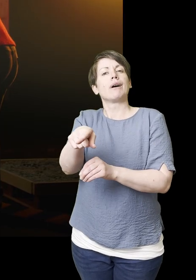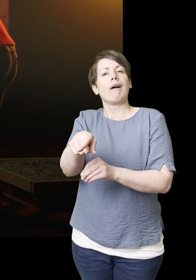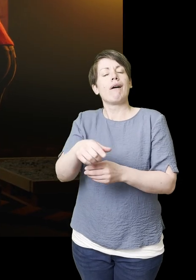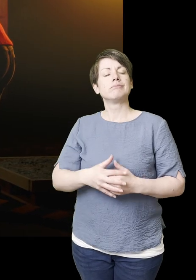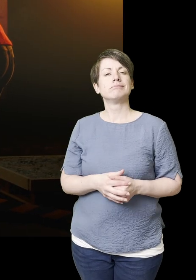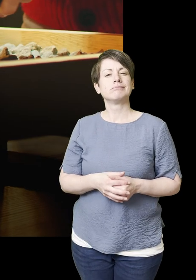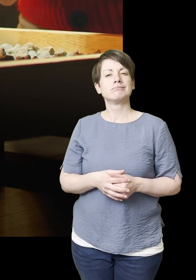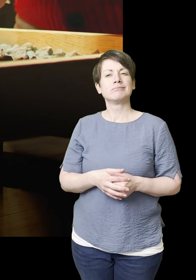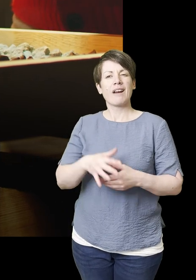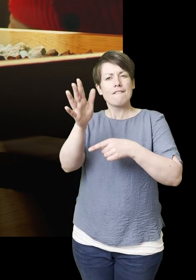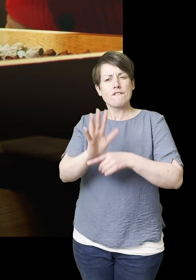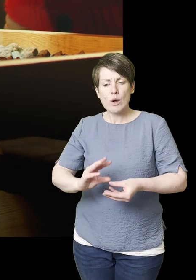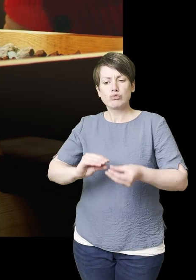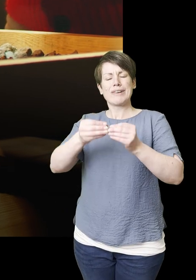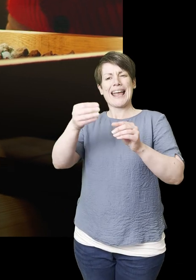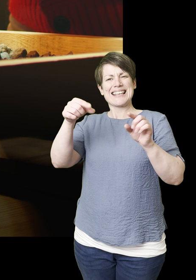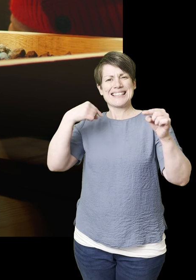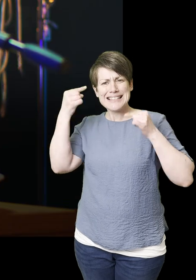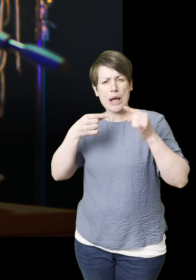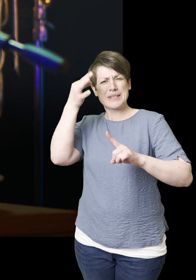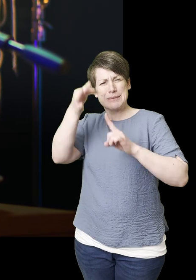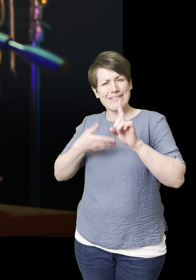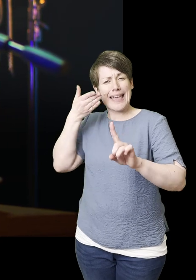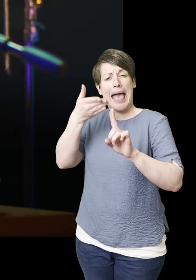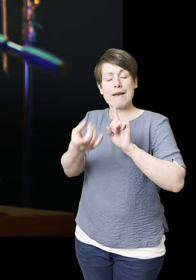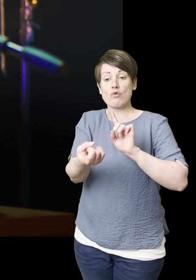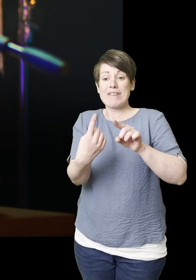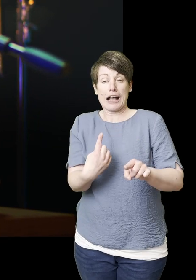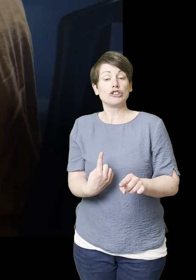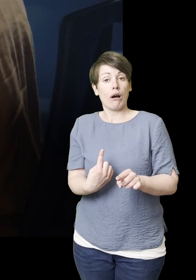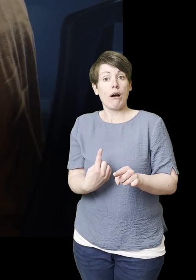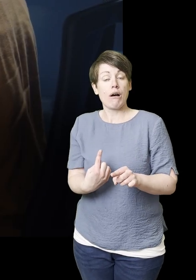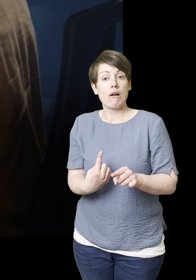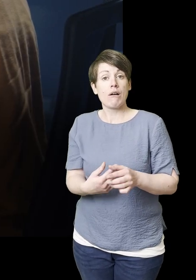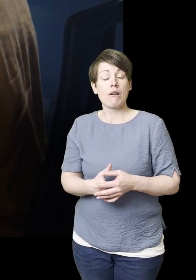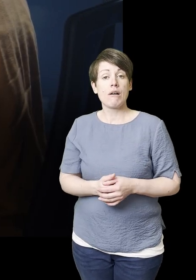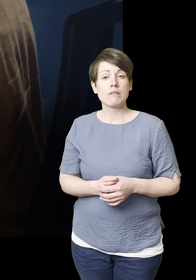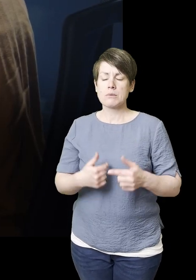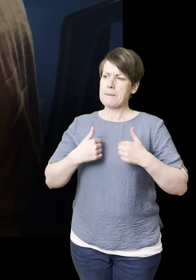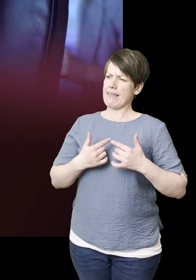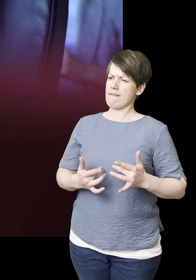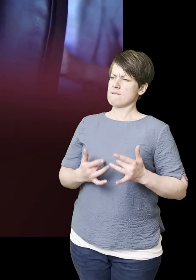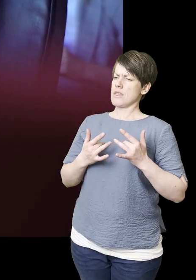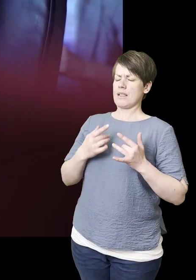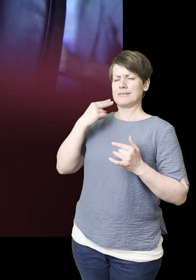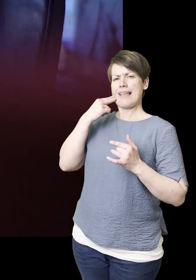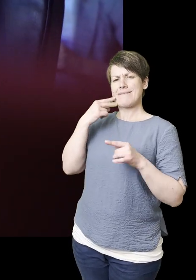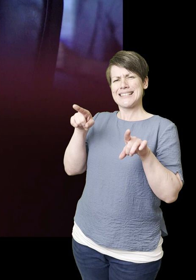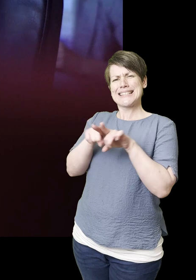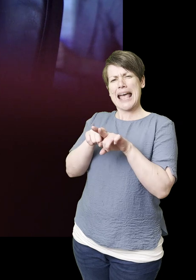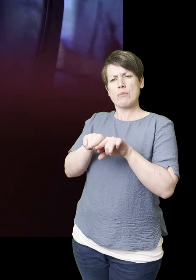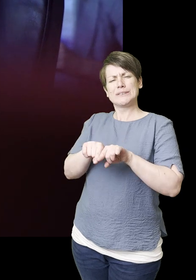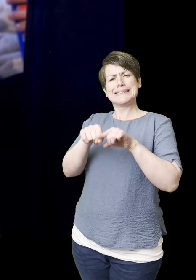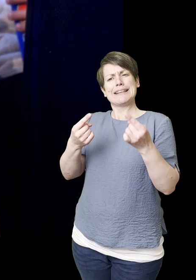Filmmakers design sound for a specific purpose in their films to get certain reactions from the audience in the moment, so I wanted to know if deaf people were